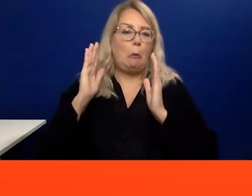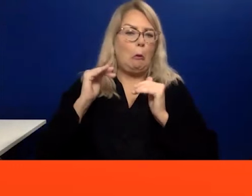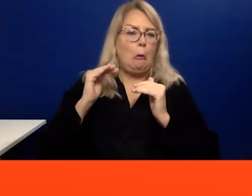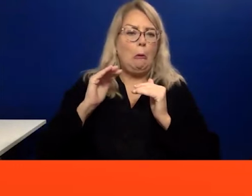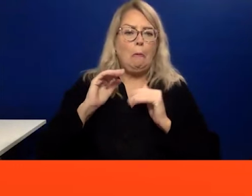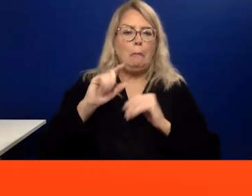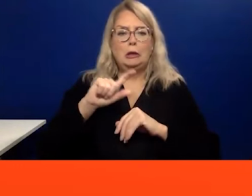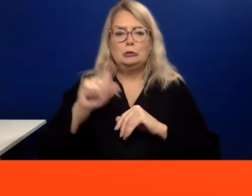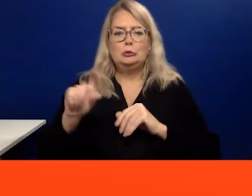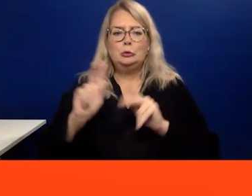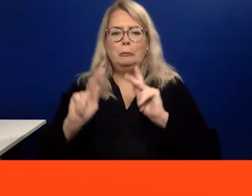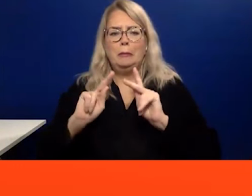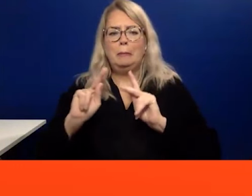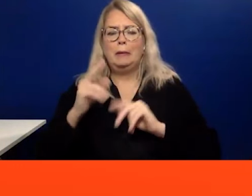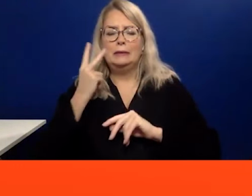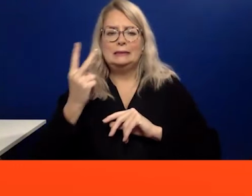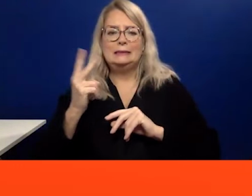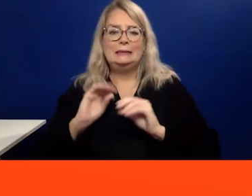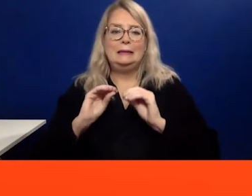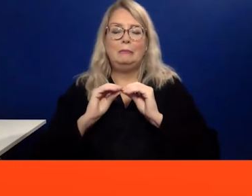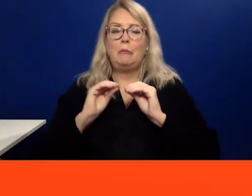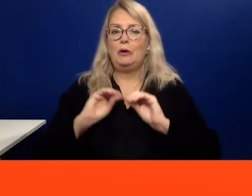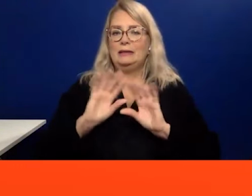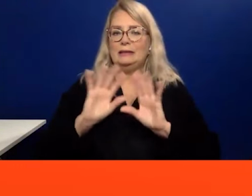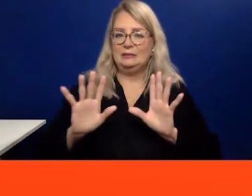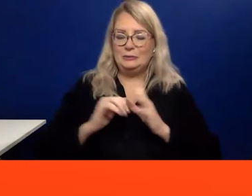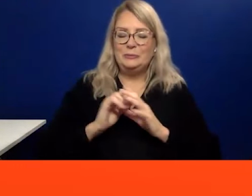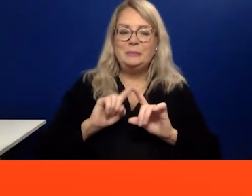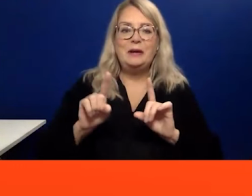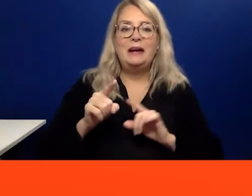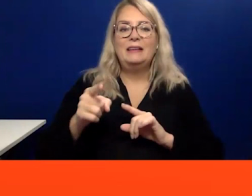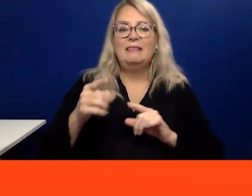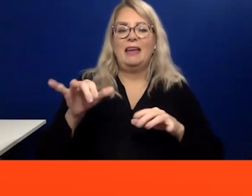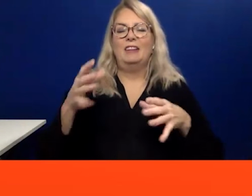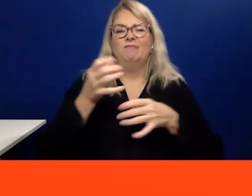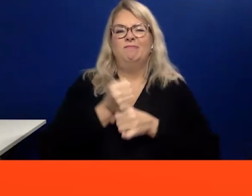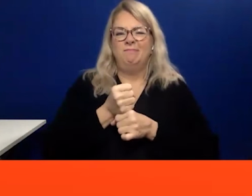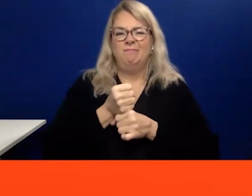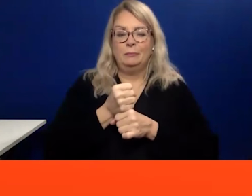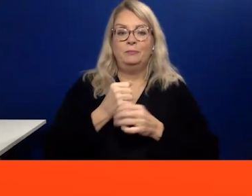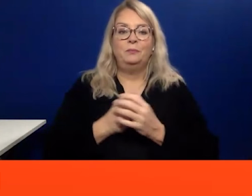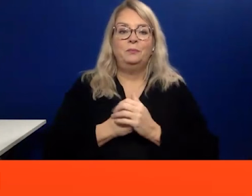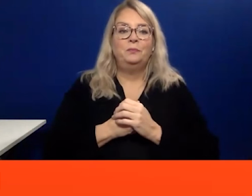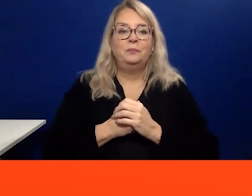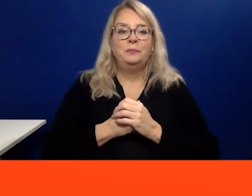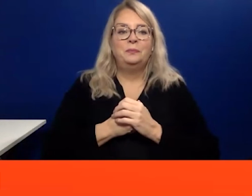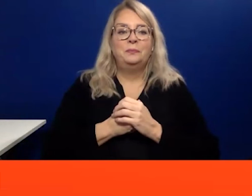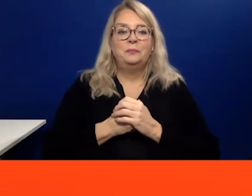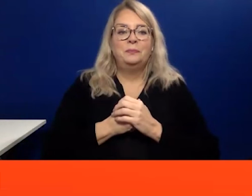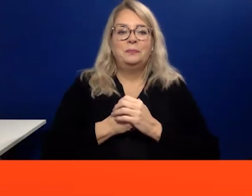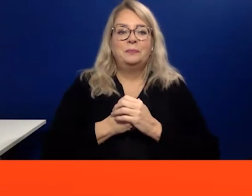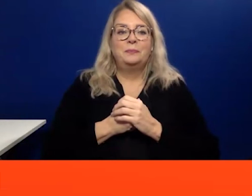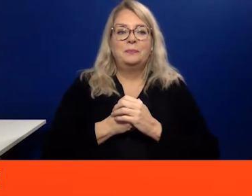basically just graphically describes this sort of thinking. But we'll go ahead and move on.